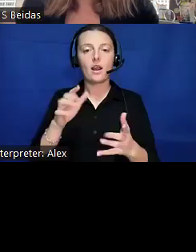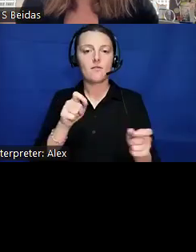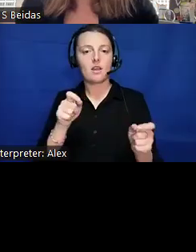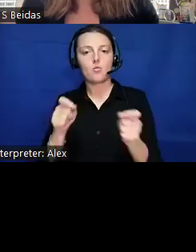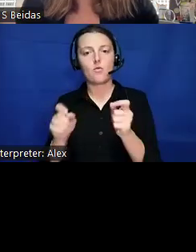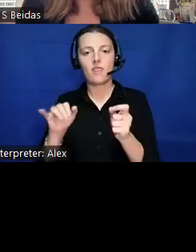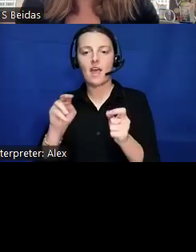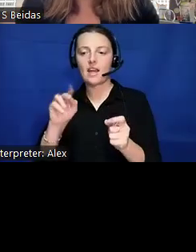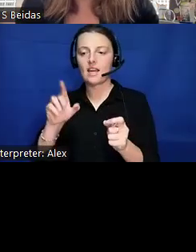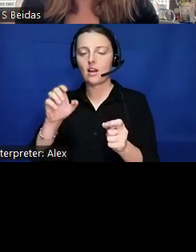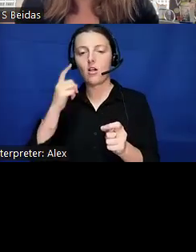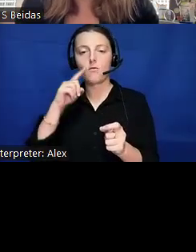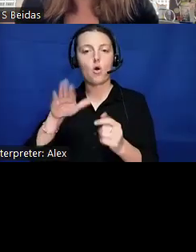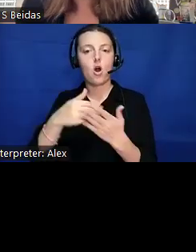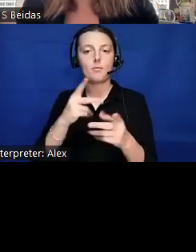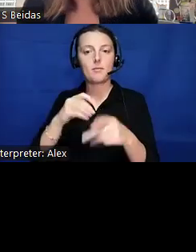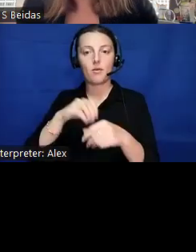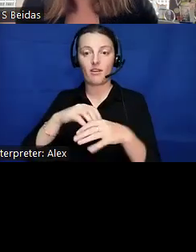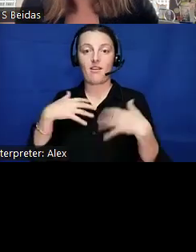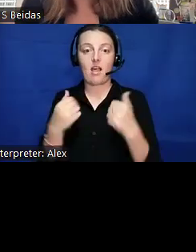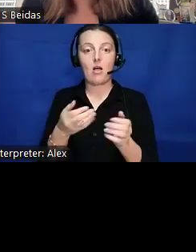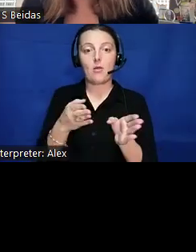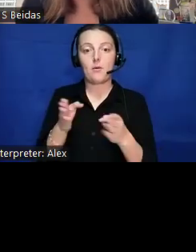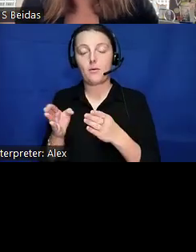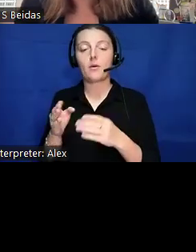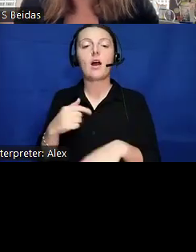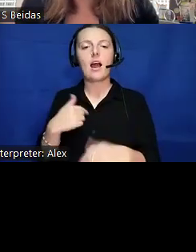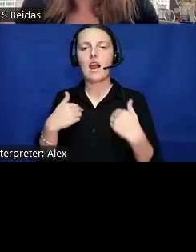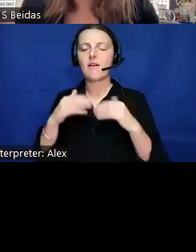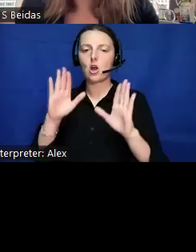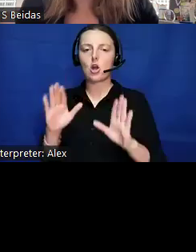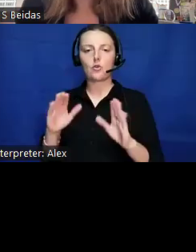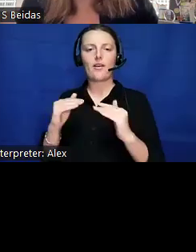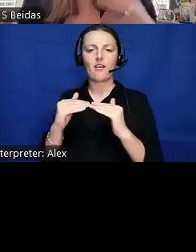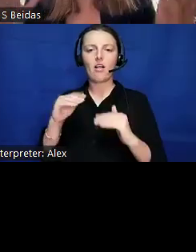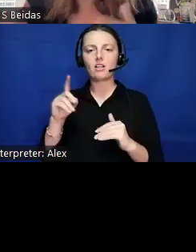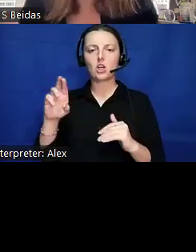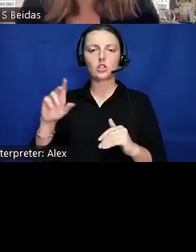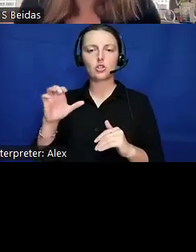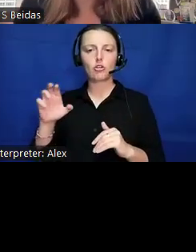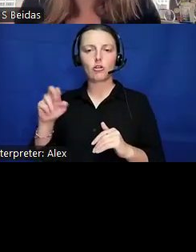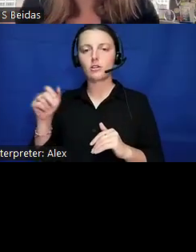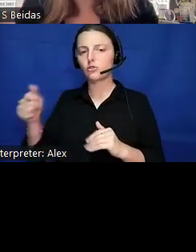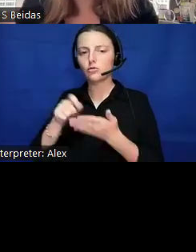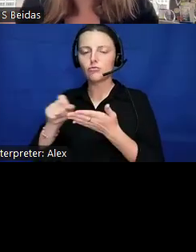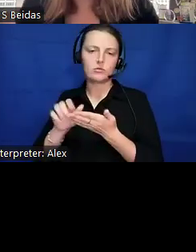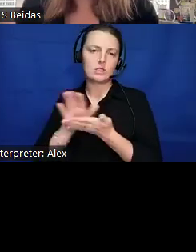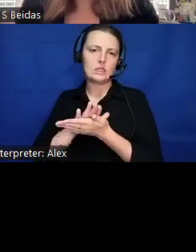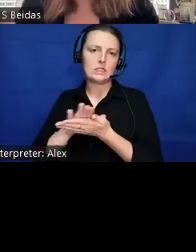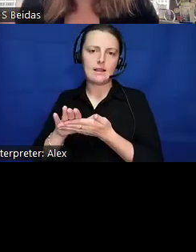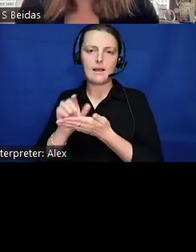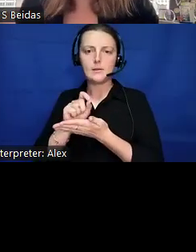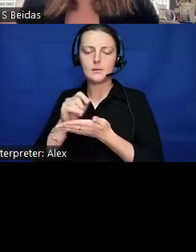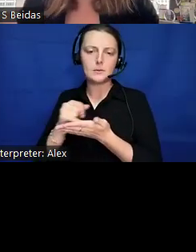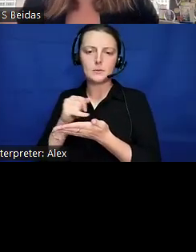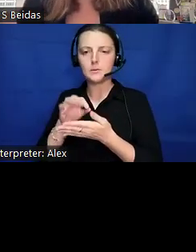health. I have a great colleague, Dr. Curran, who has written some nice pieces kind of simplifying the jargon of our